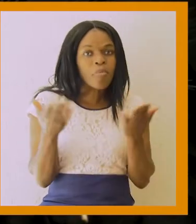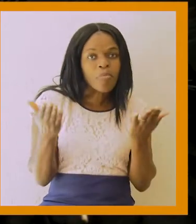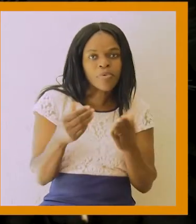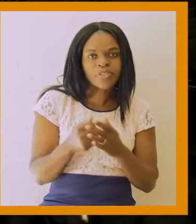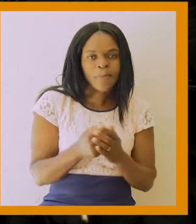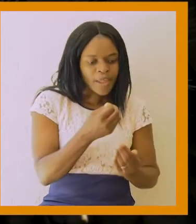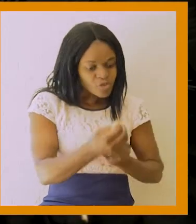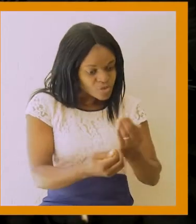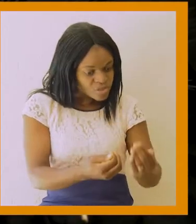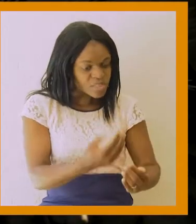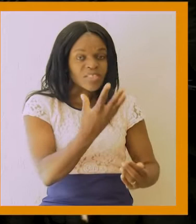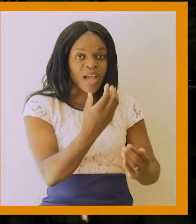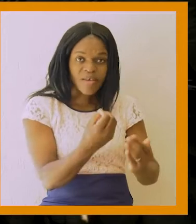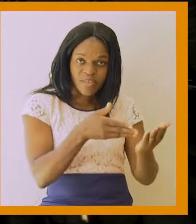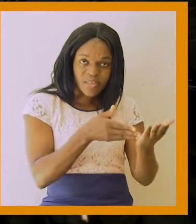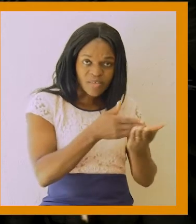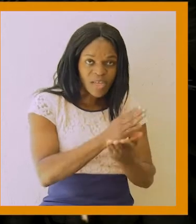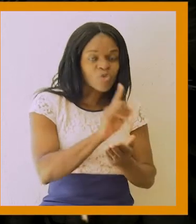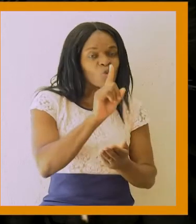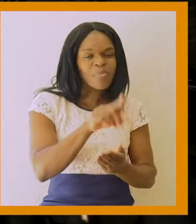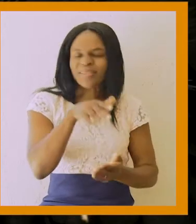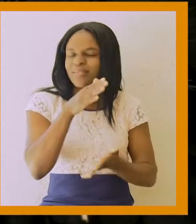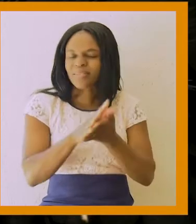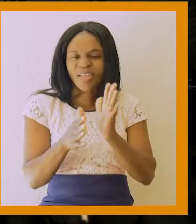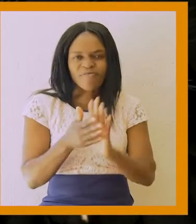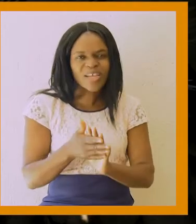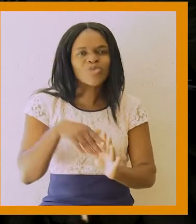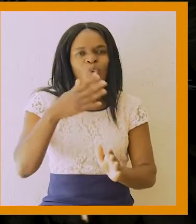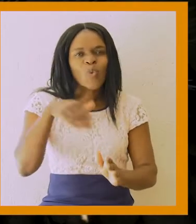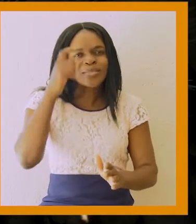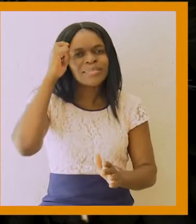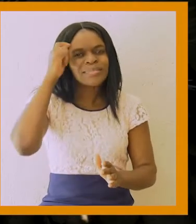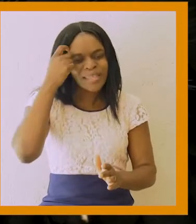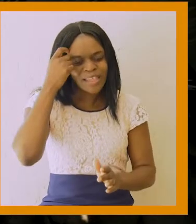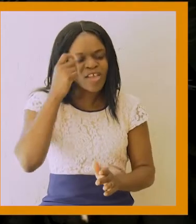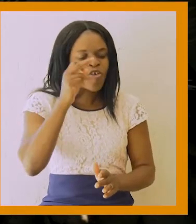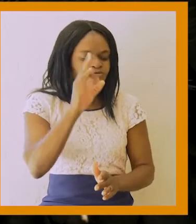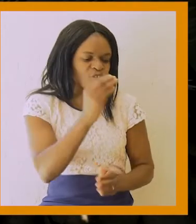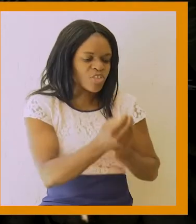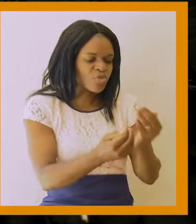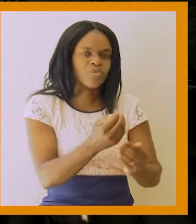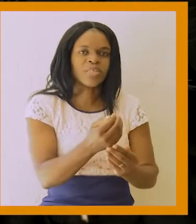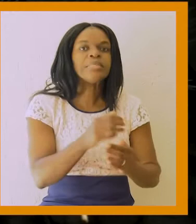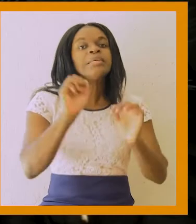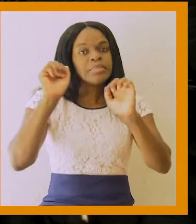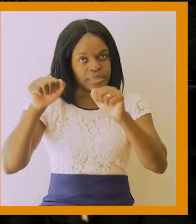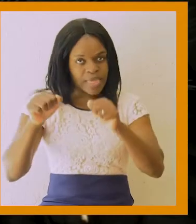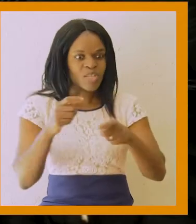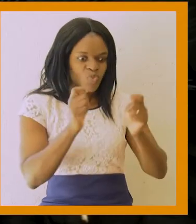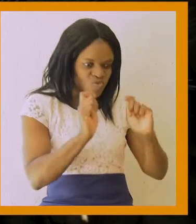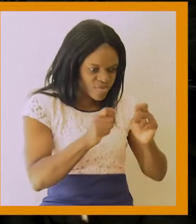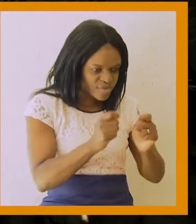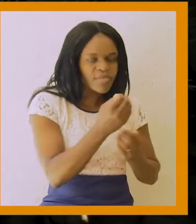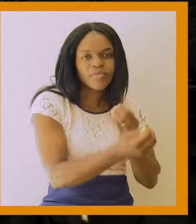Mm. We should not look down upon children and decide everything for them. Yes, we need to teach them. Mm. We